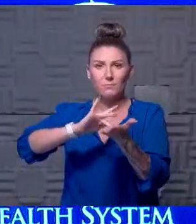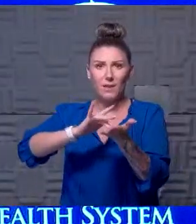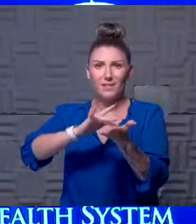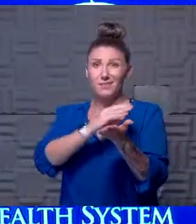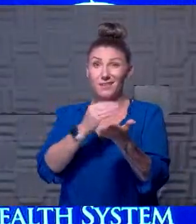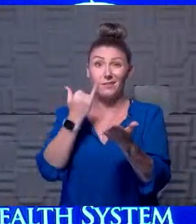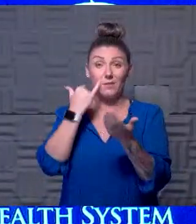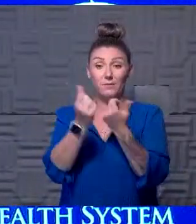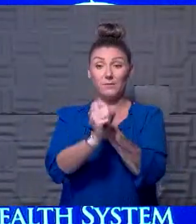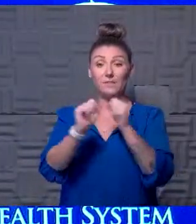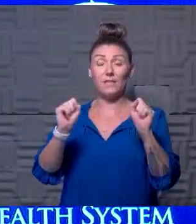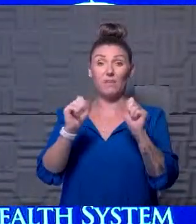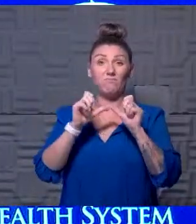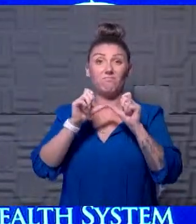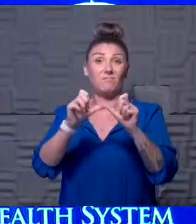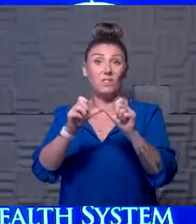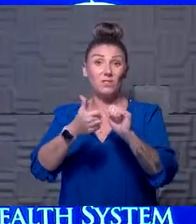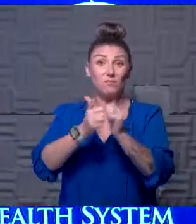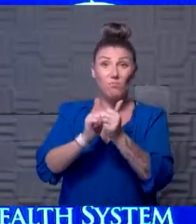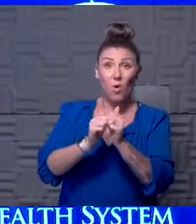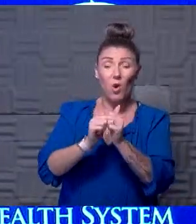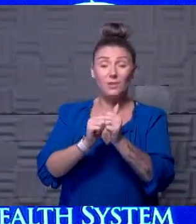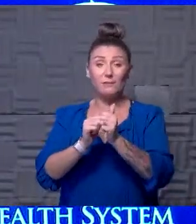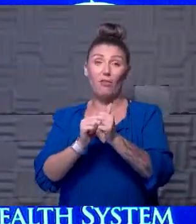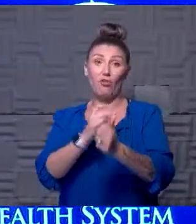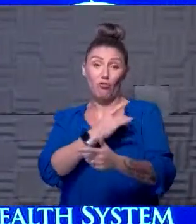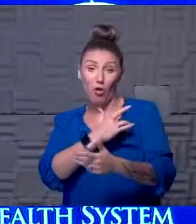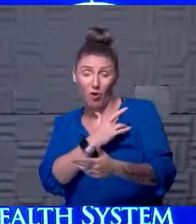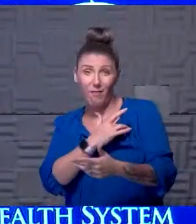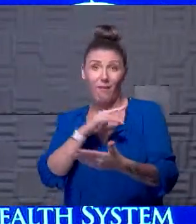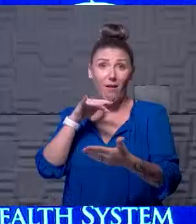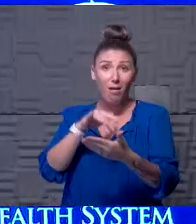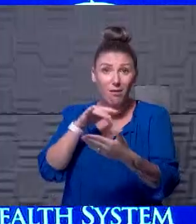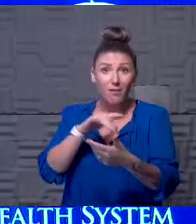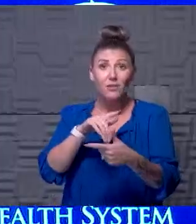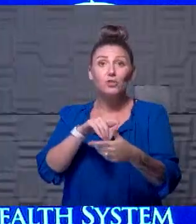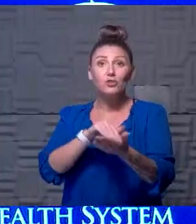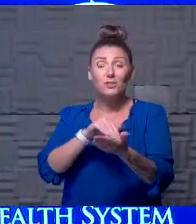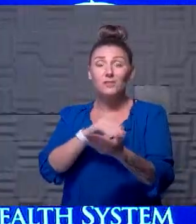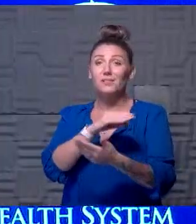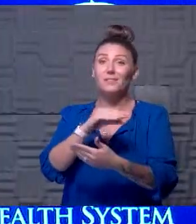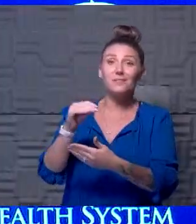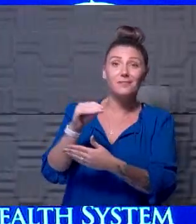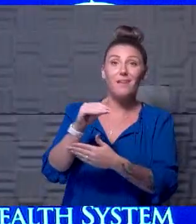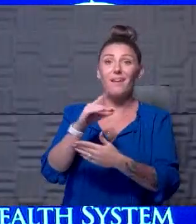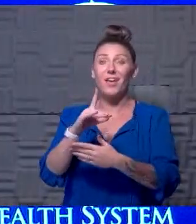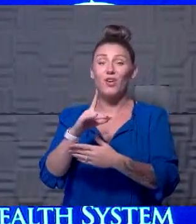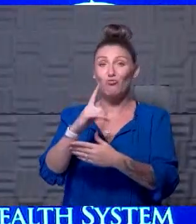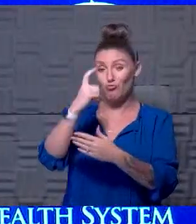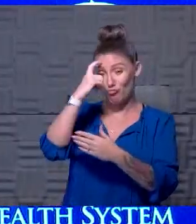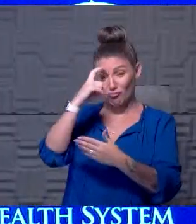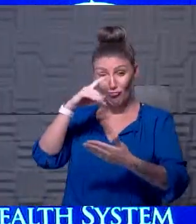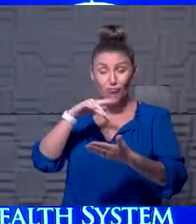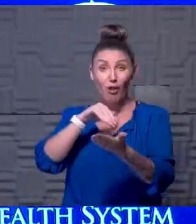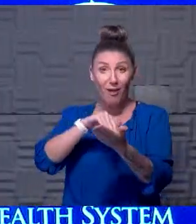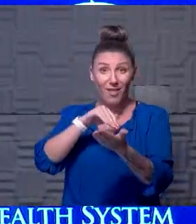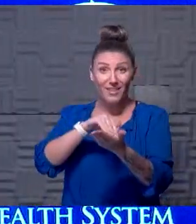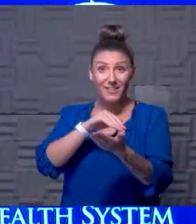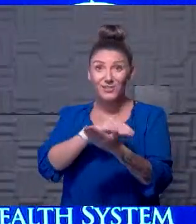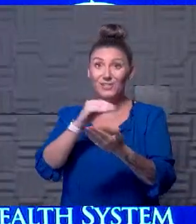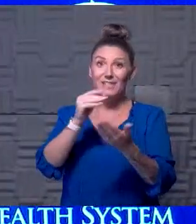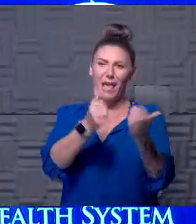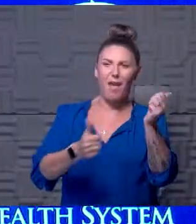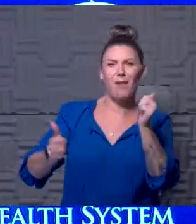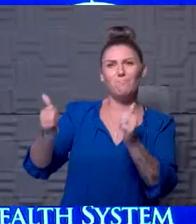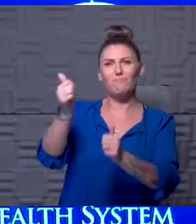resume sports. And so our sports medicine cardiologist, our sports medicine neurologist, and the godfather of sports medicine here are all going to be on the program with